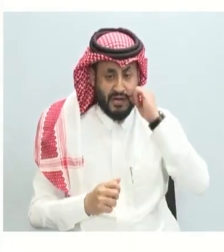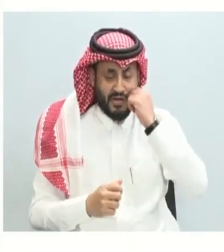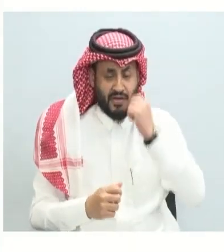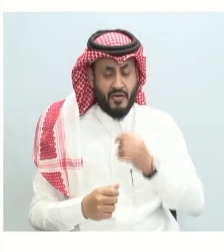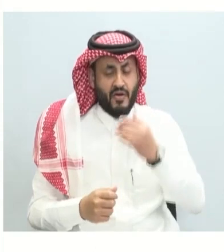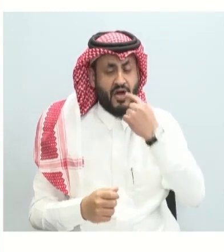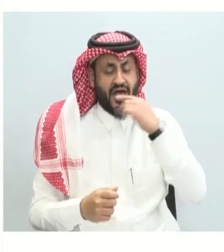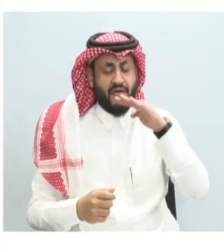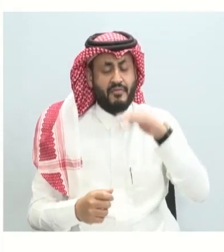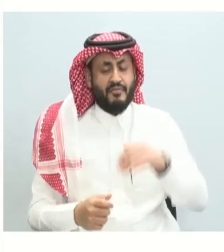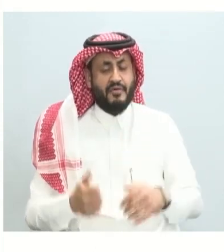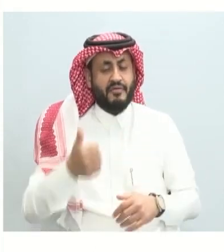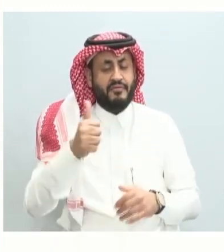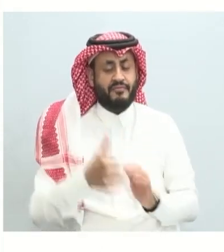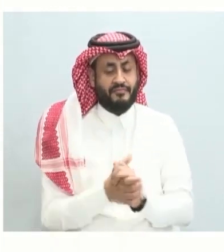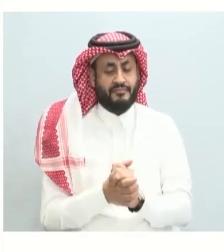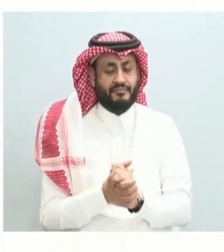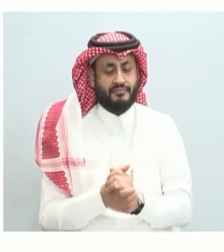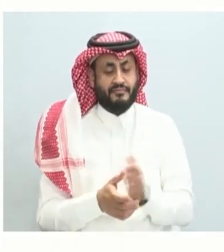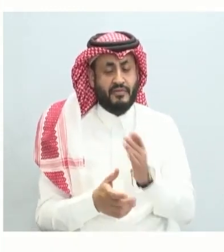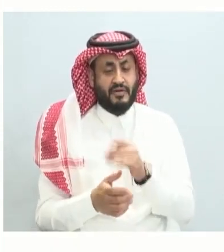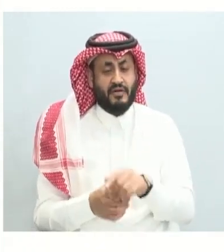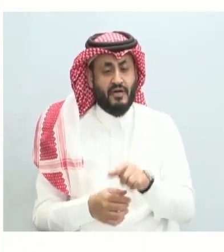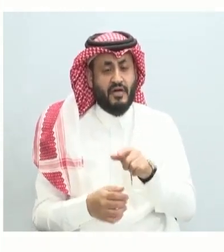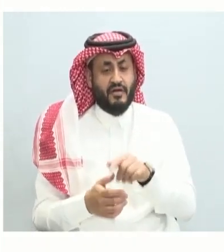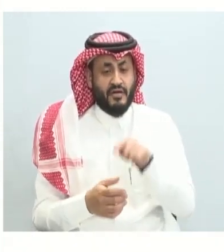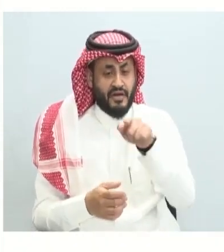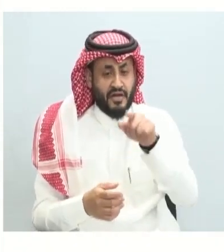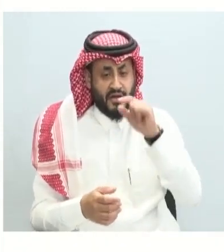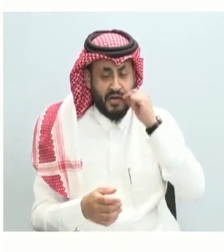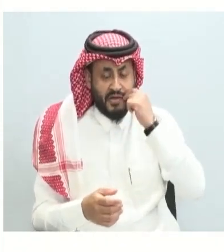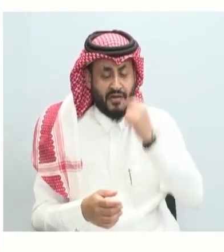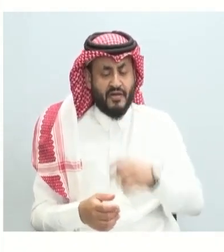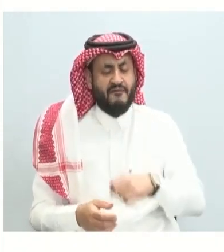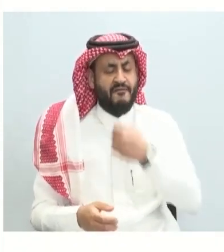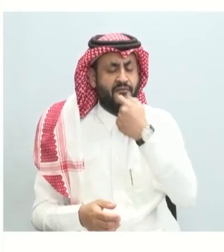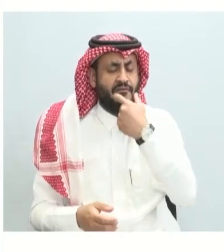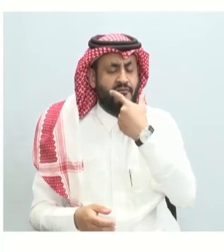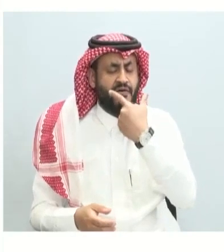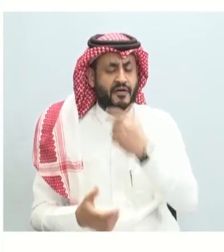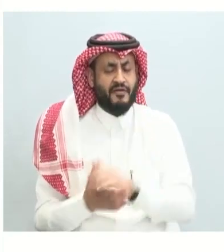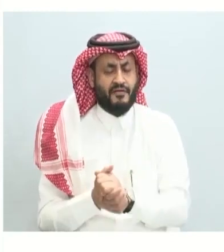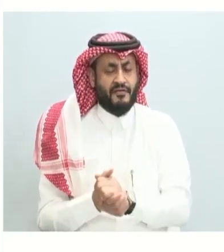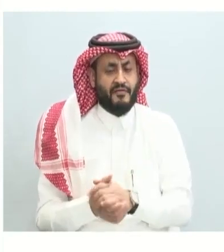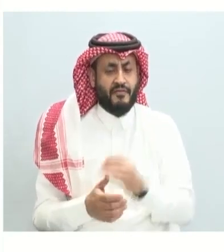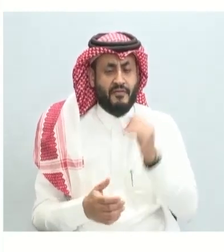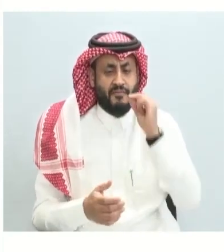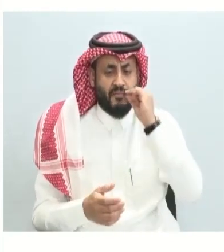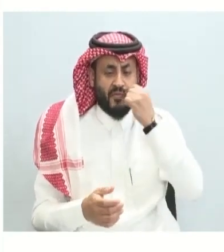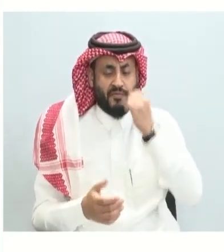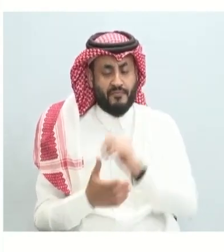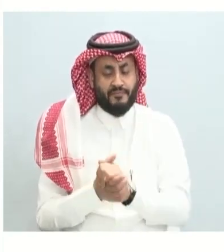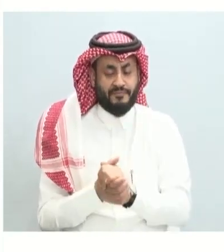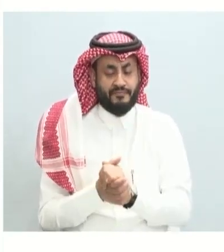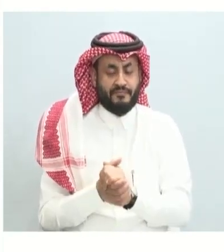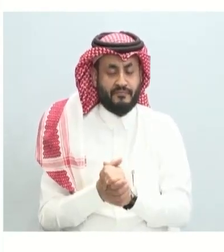10. He is a very happy boy. Very